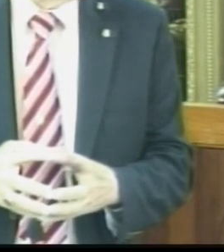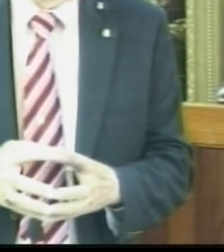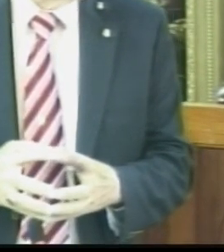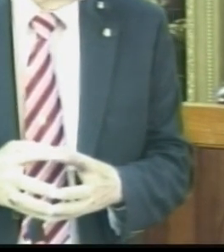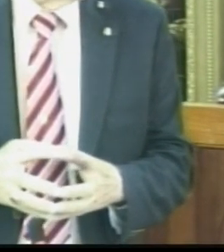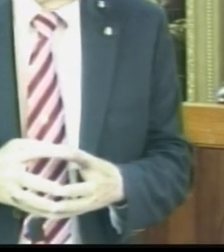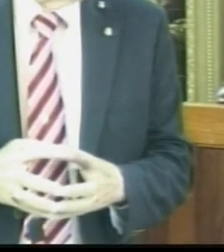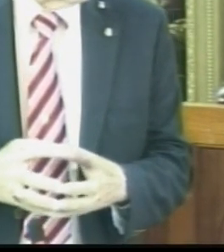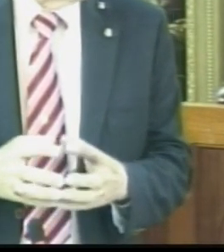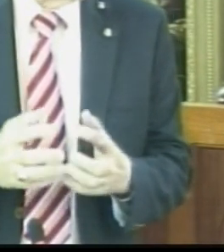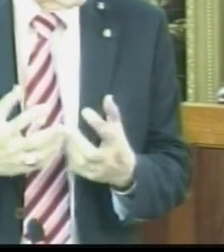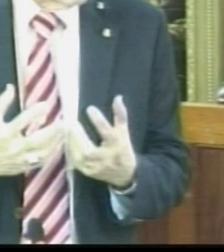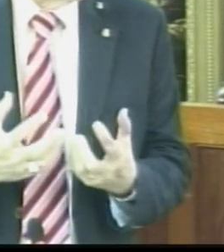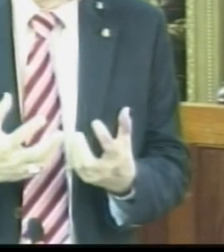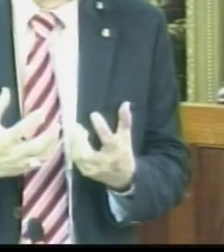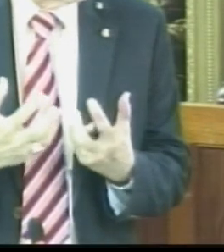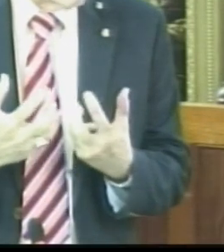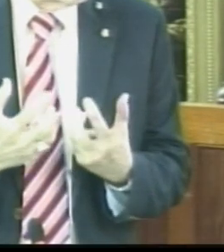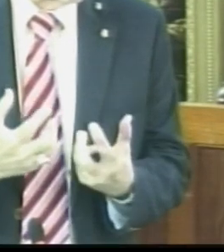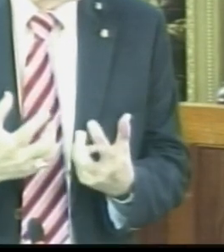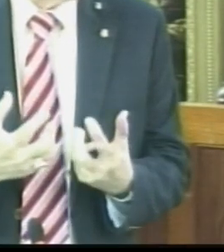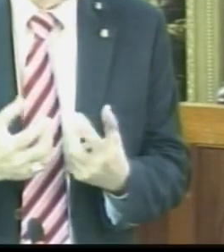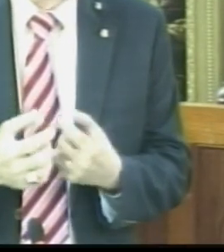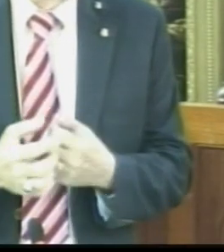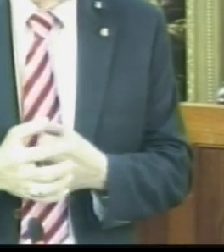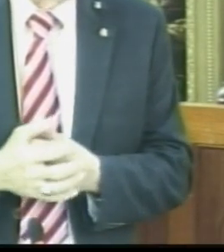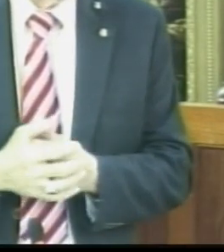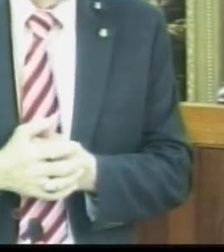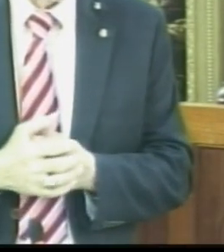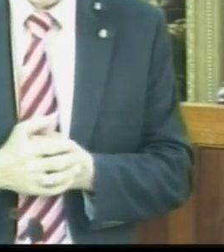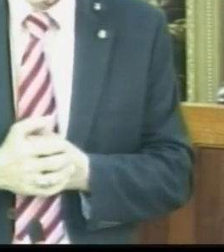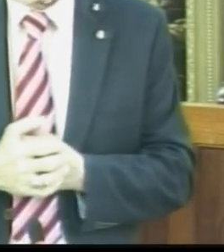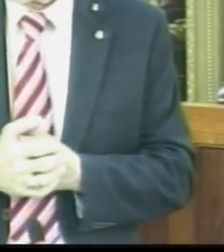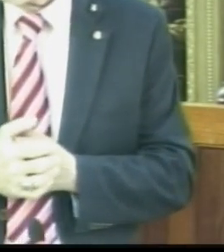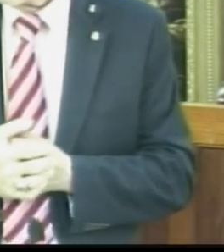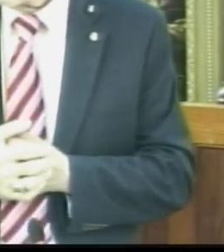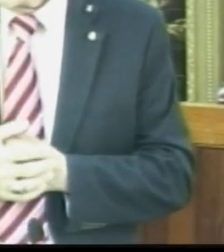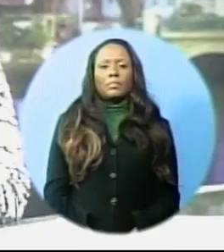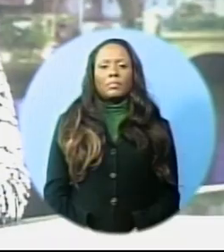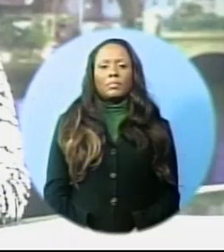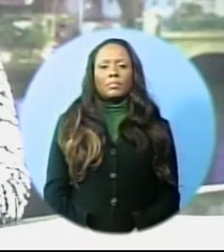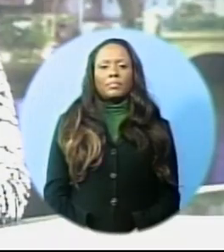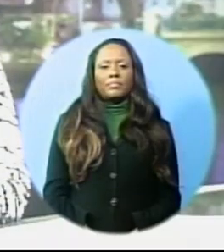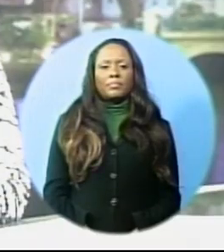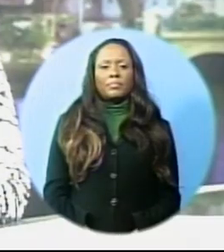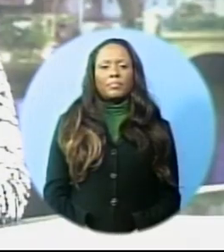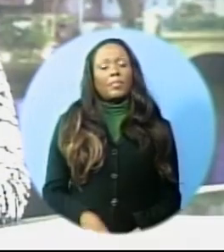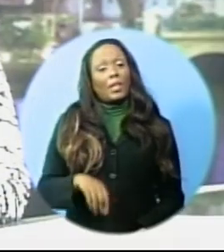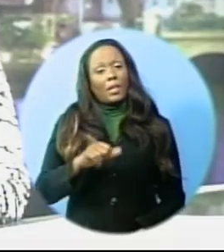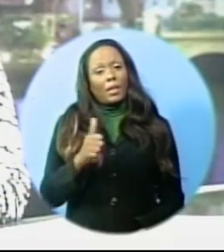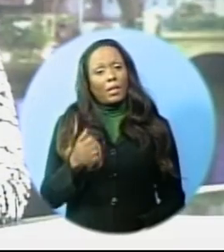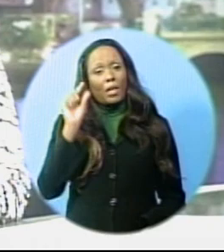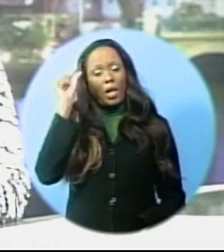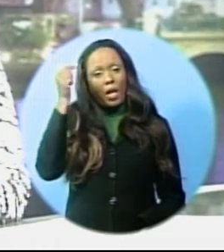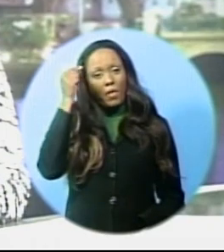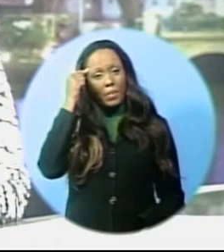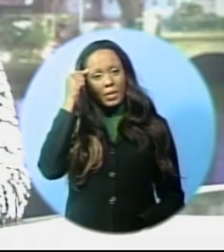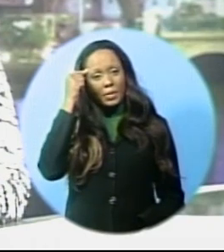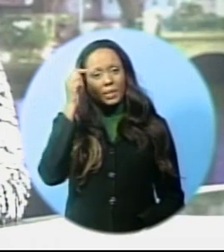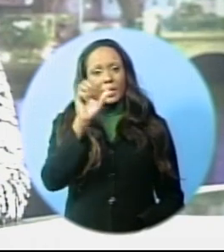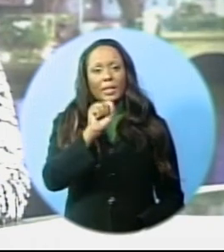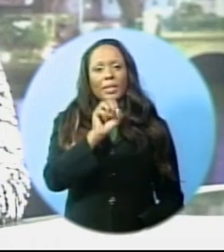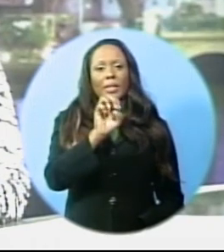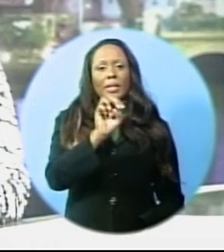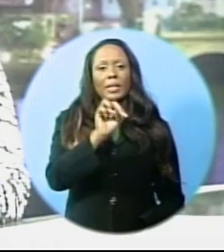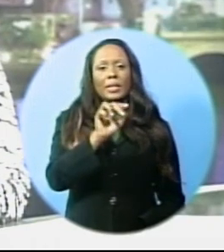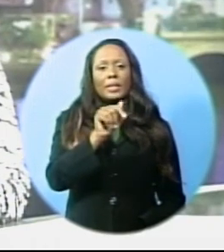celebrations, we have tangible evidence of that celebration. Meanwhile, Government Senator Reginald Hunt